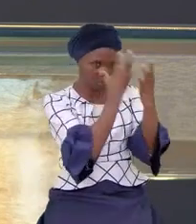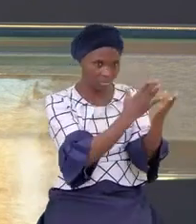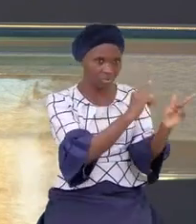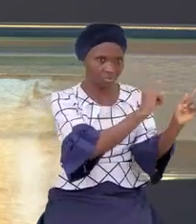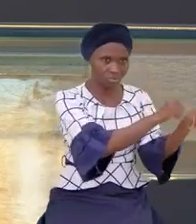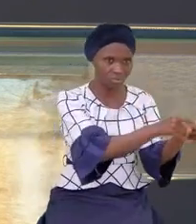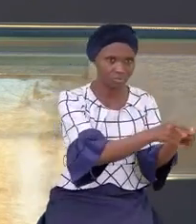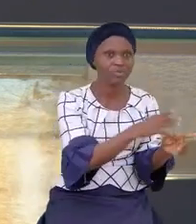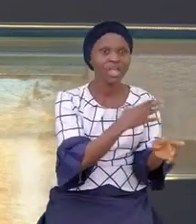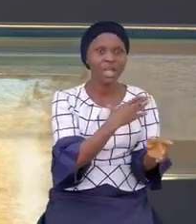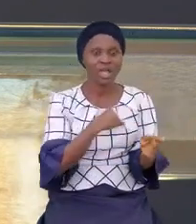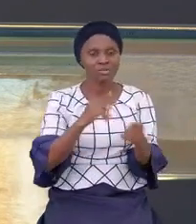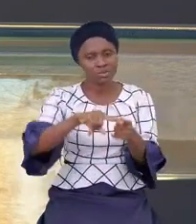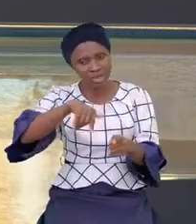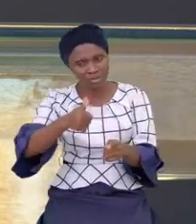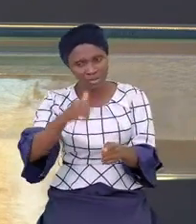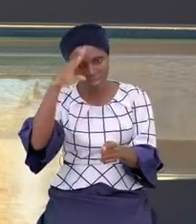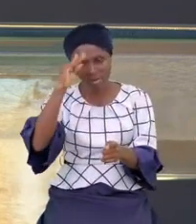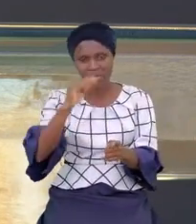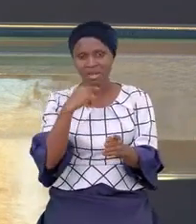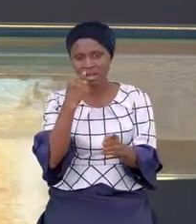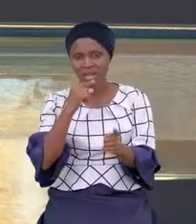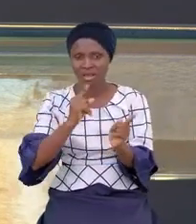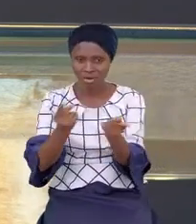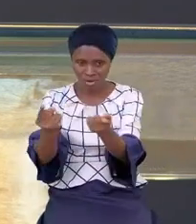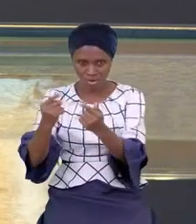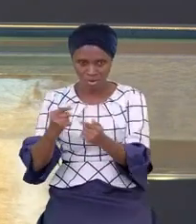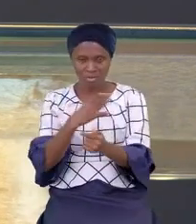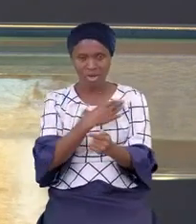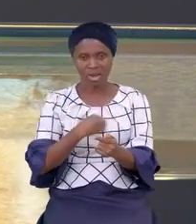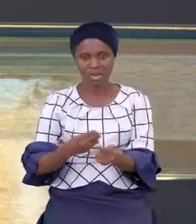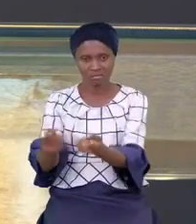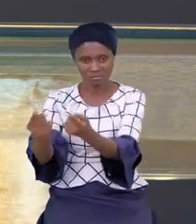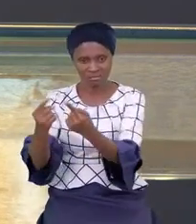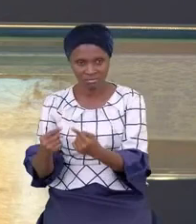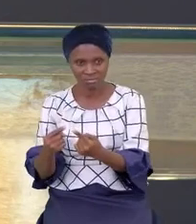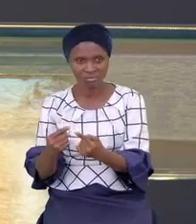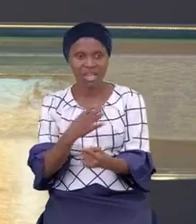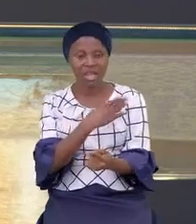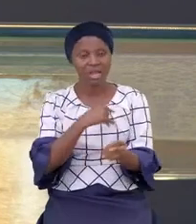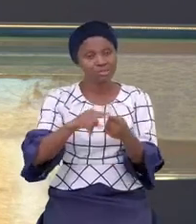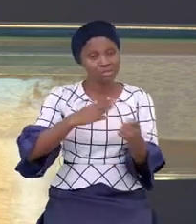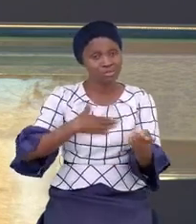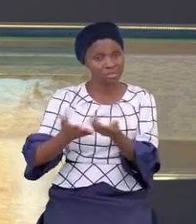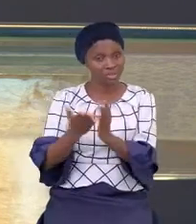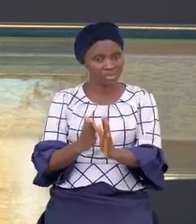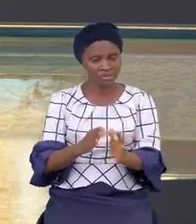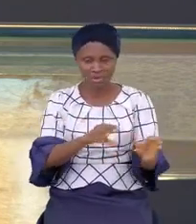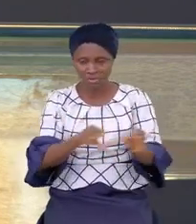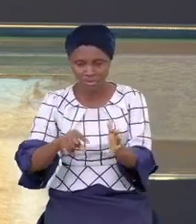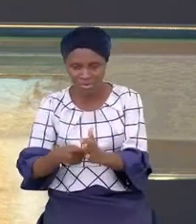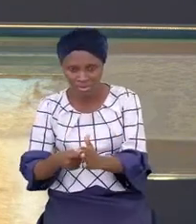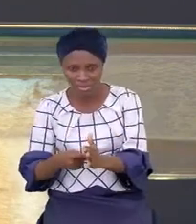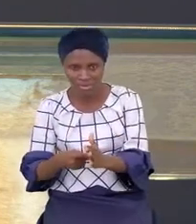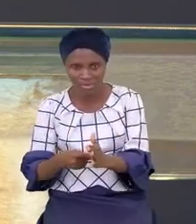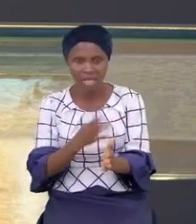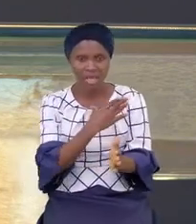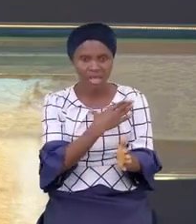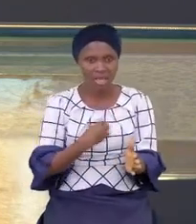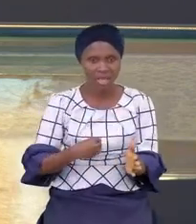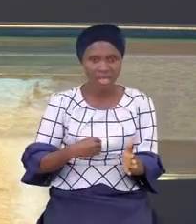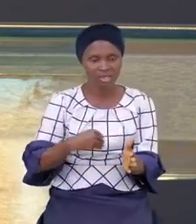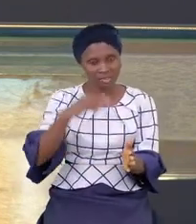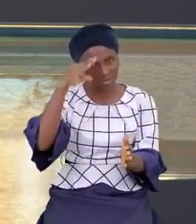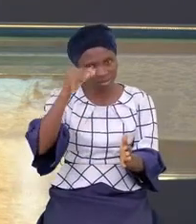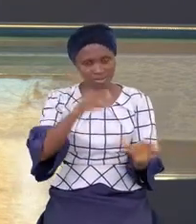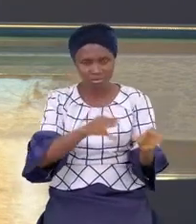goeth. And to another, come, and he cometh. And to my servant, do this, and he